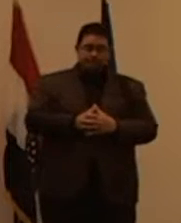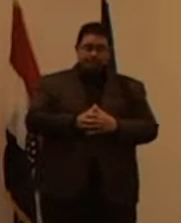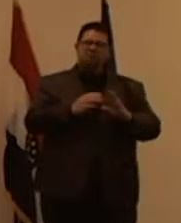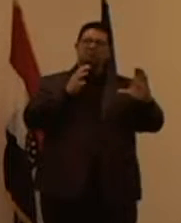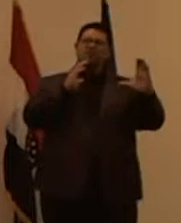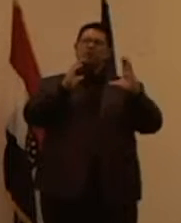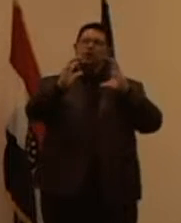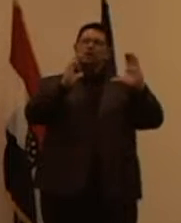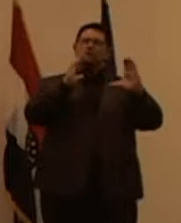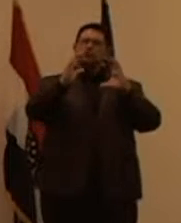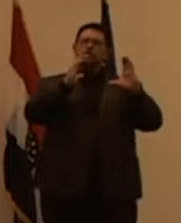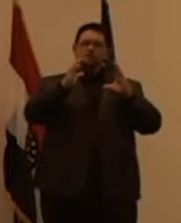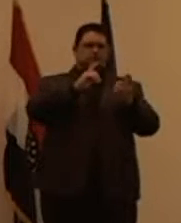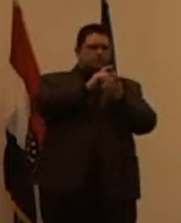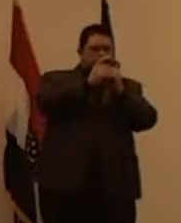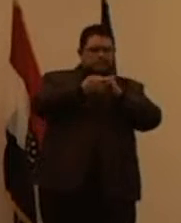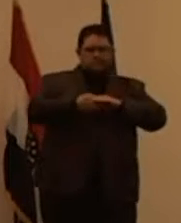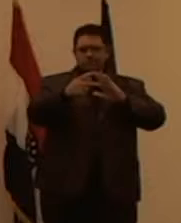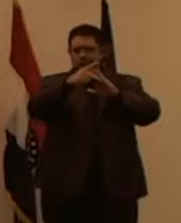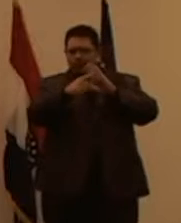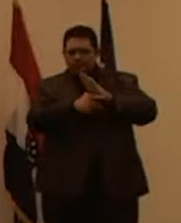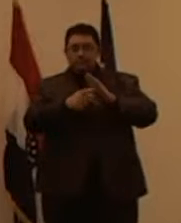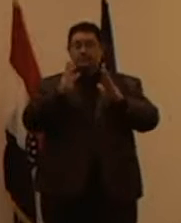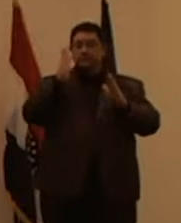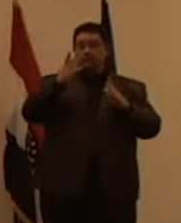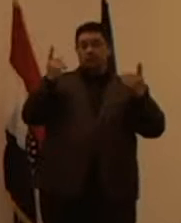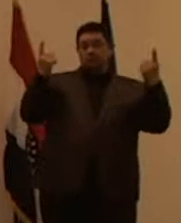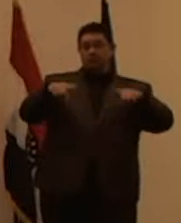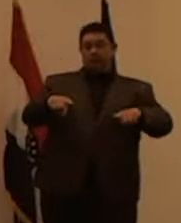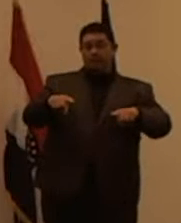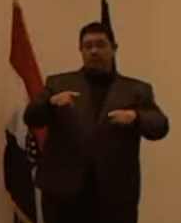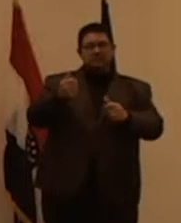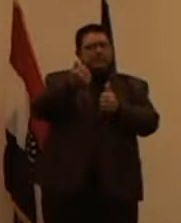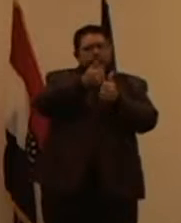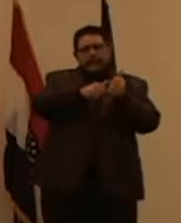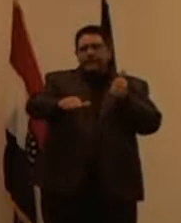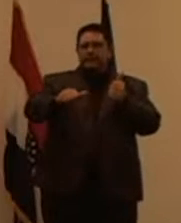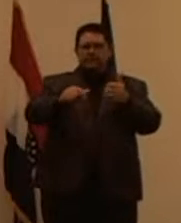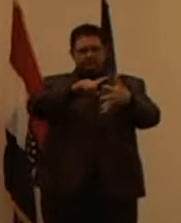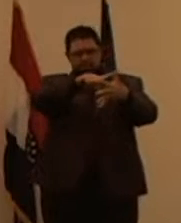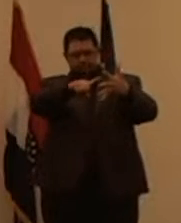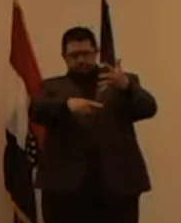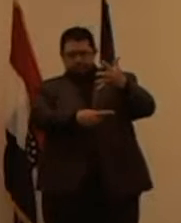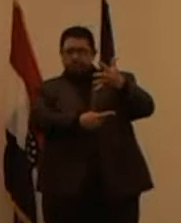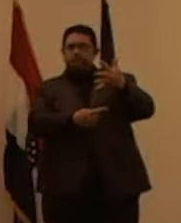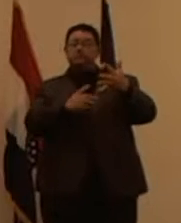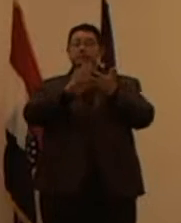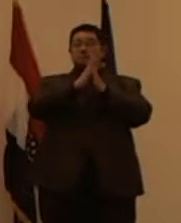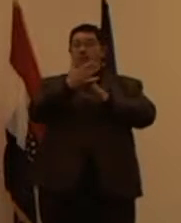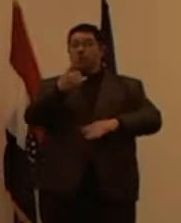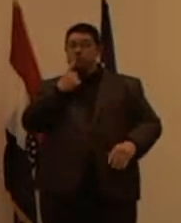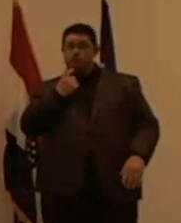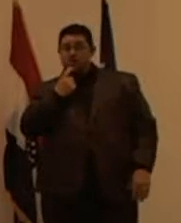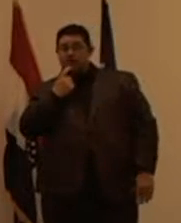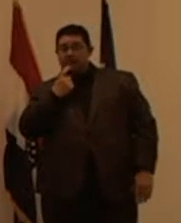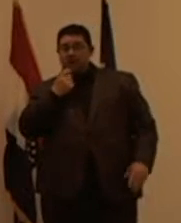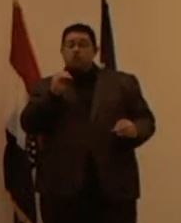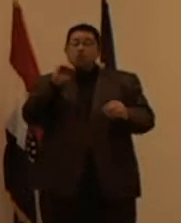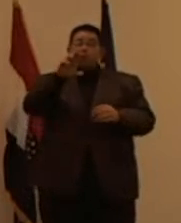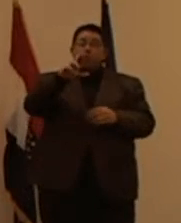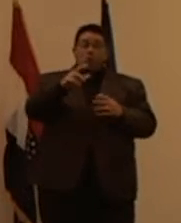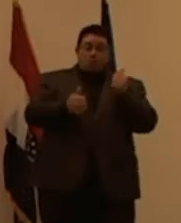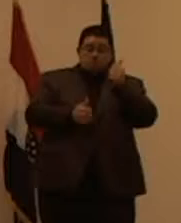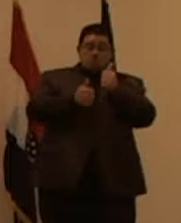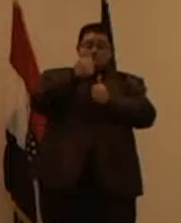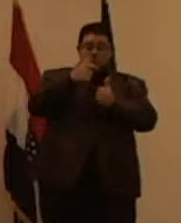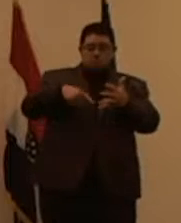Conversations about changes in policy will occur when any of these two indicators become red, or the majority of these